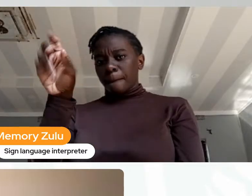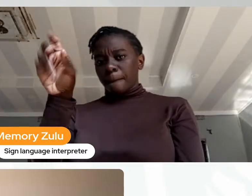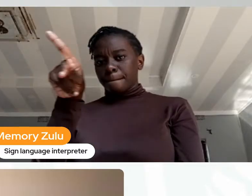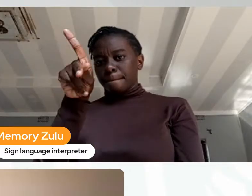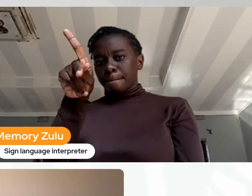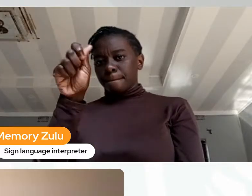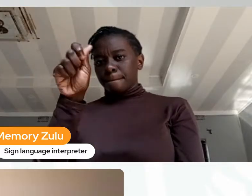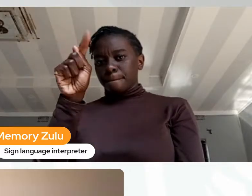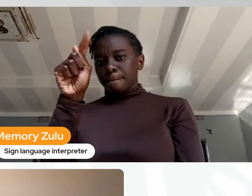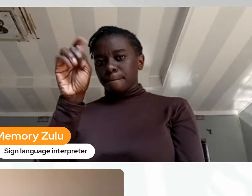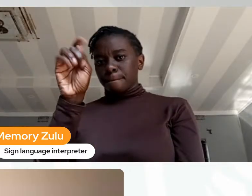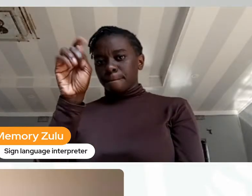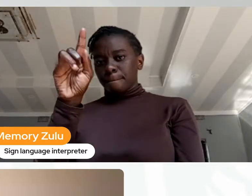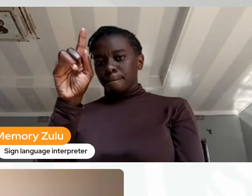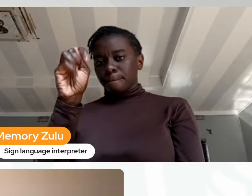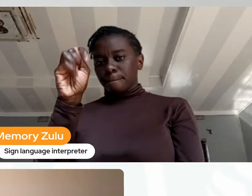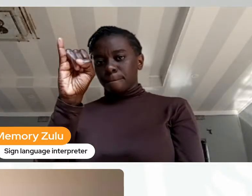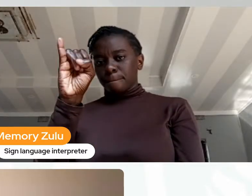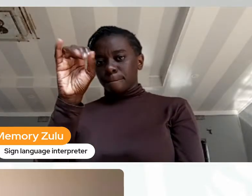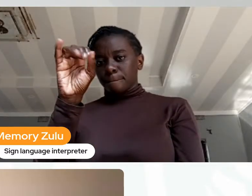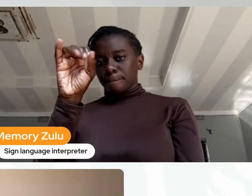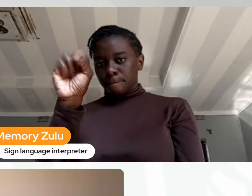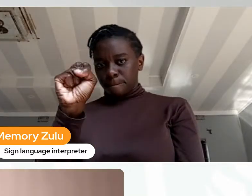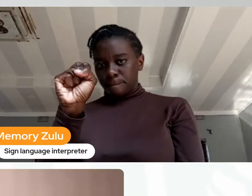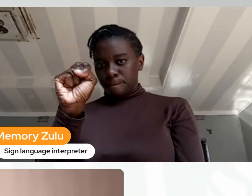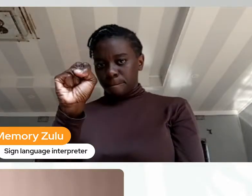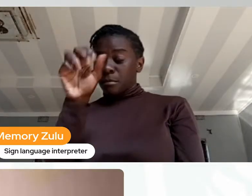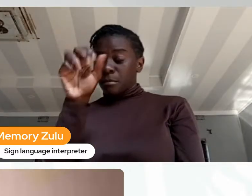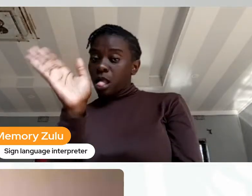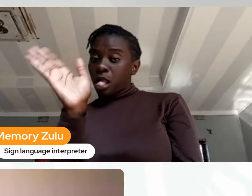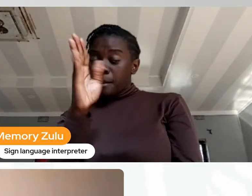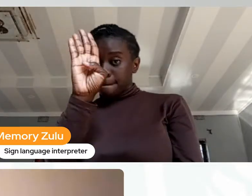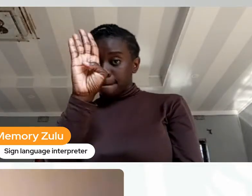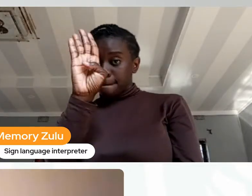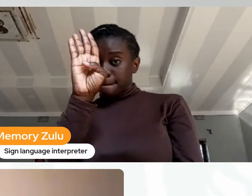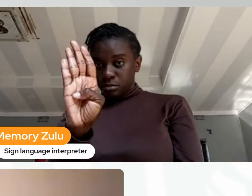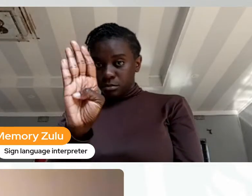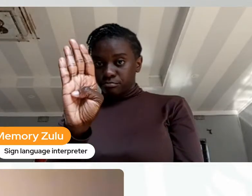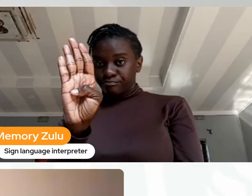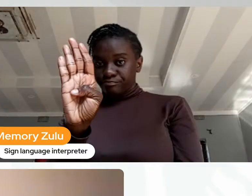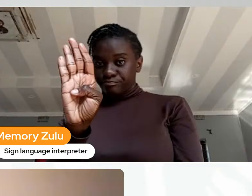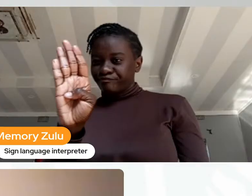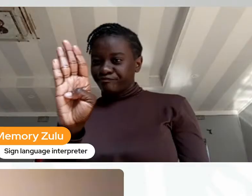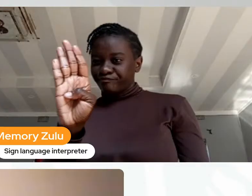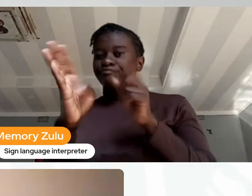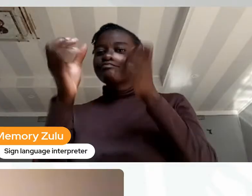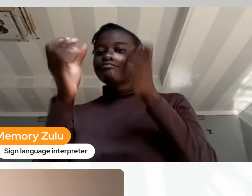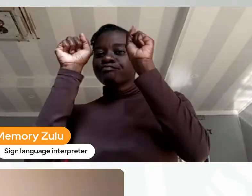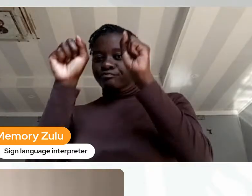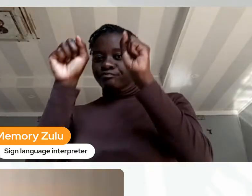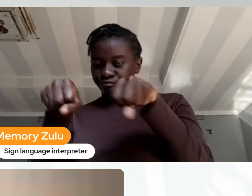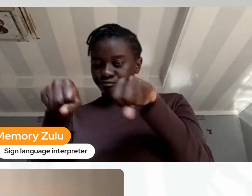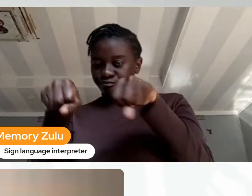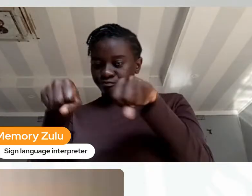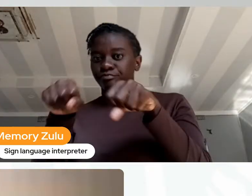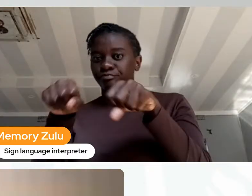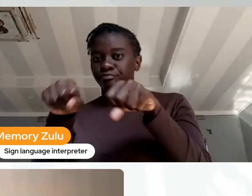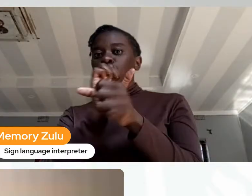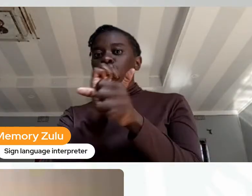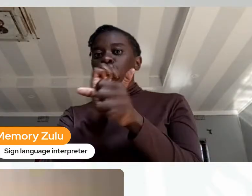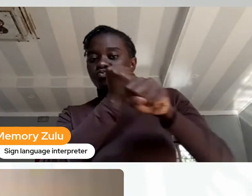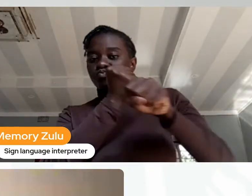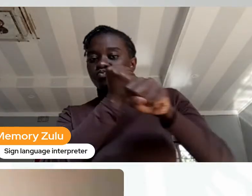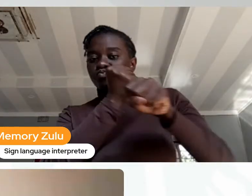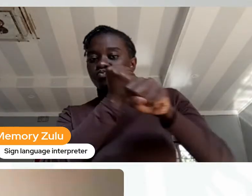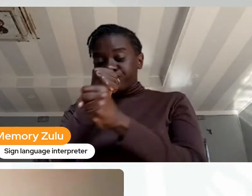human papillomavirus. If there are certain secondary prevention measures in which vaccines are given, like